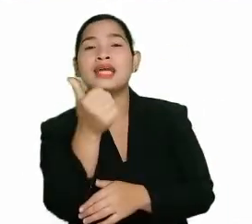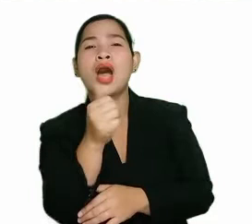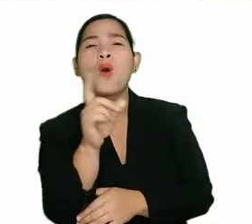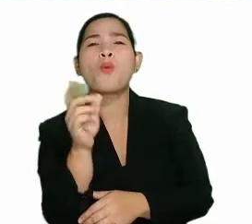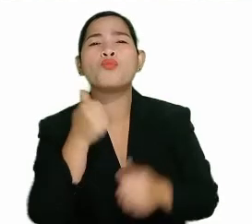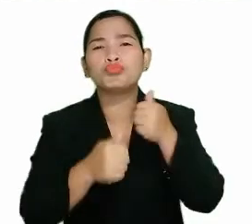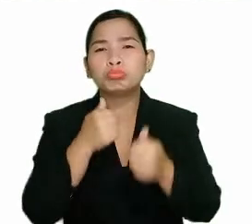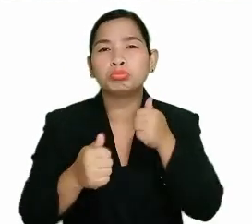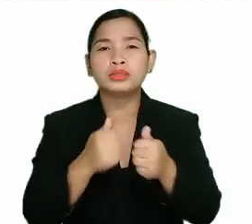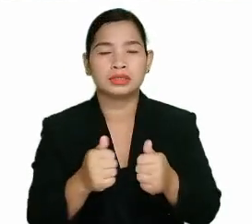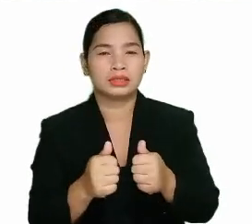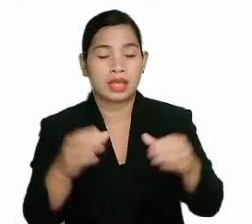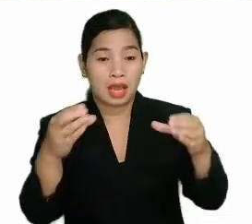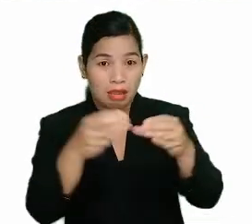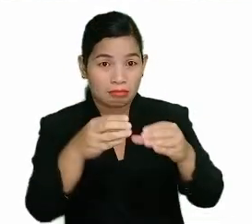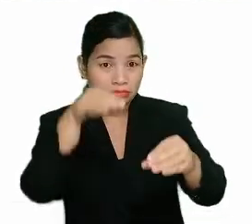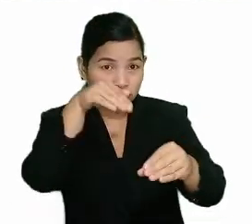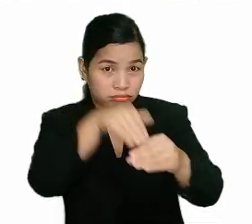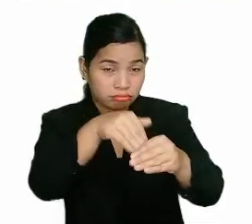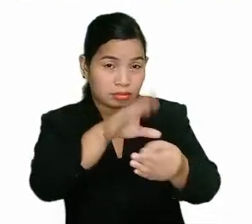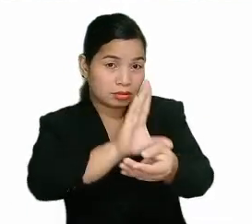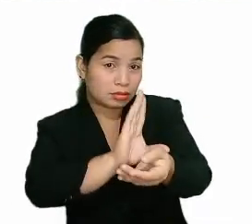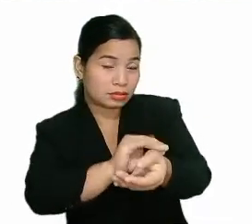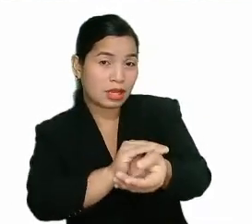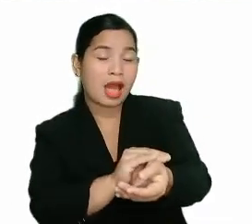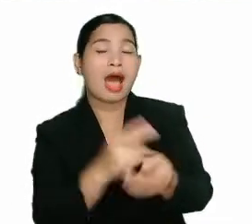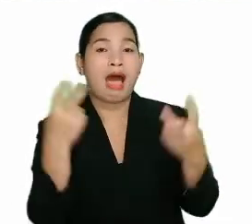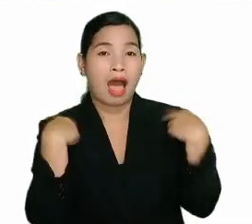which organelles are present or absent on each cell.